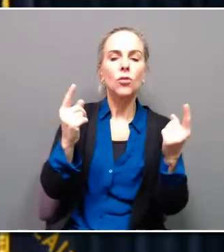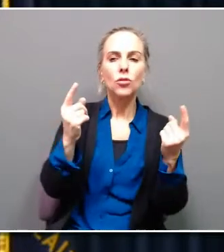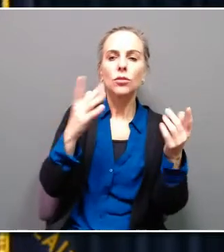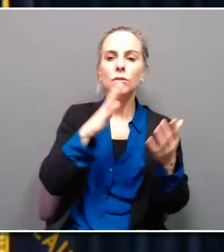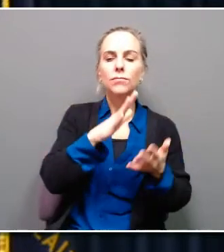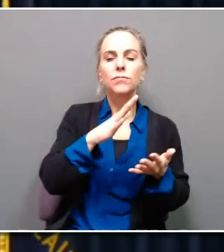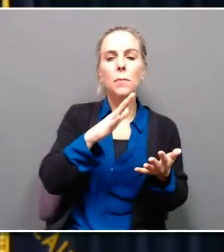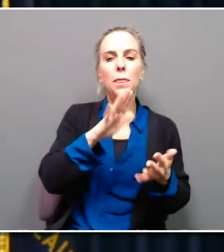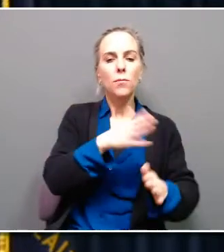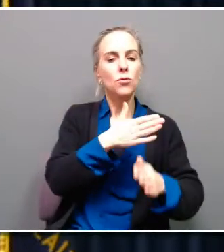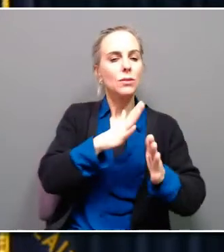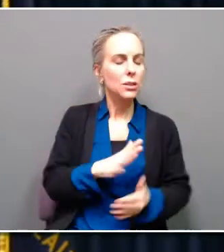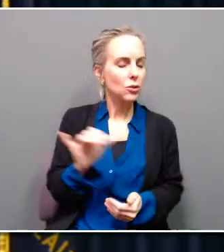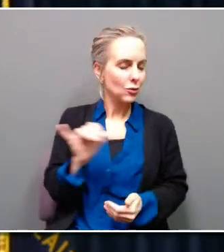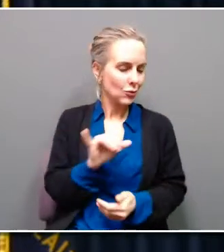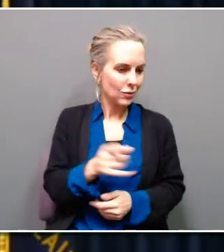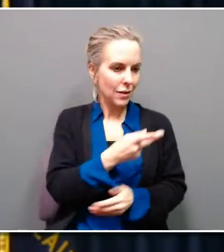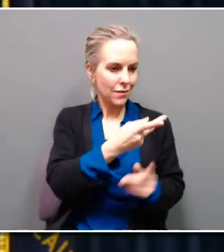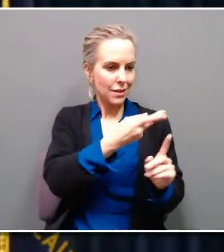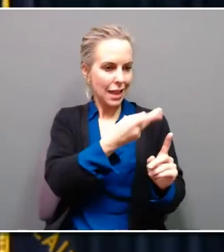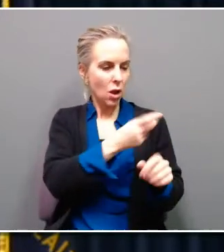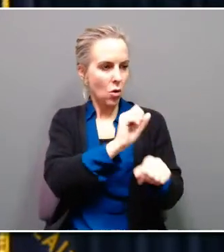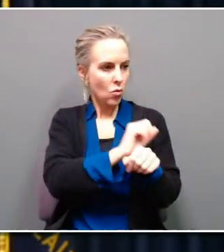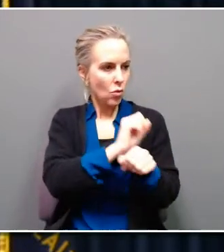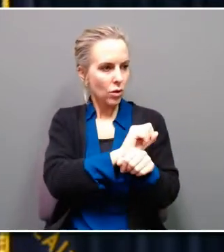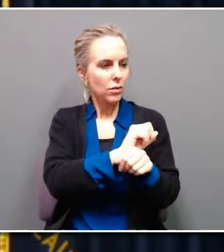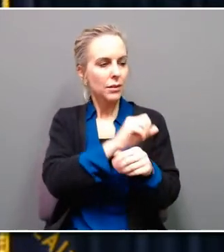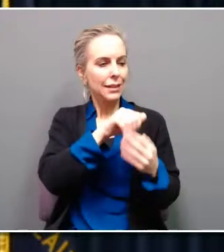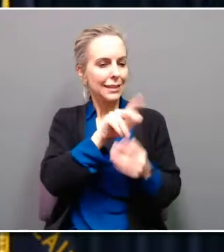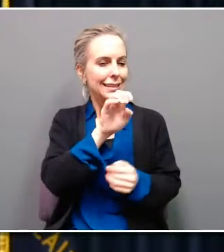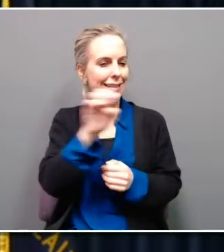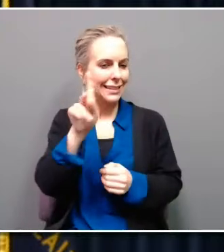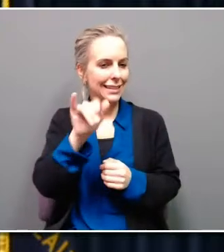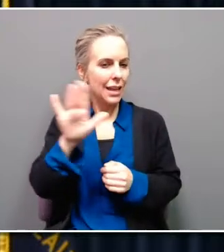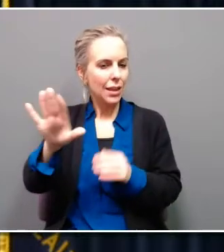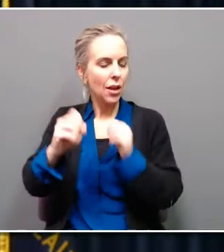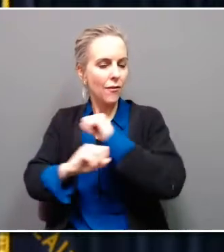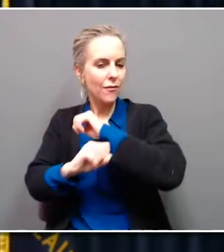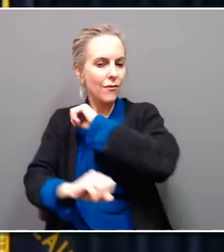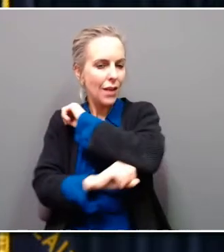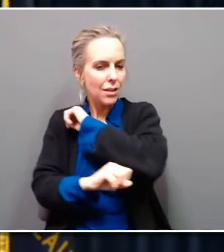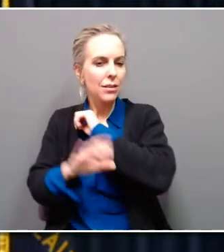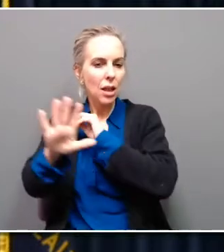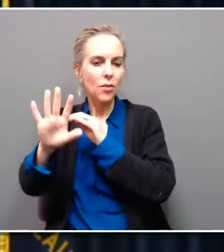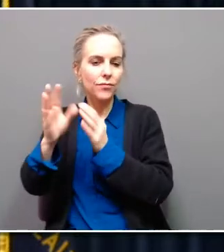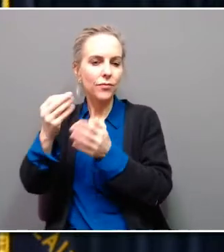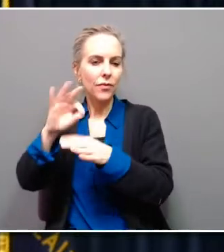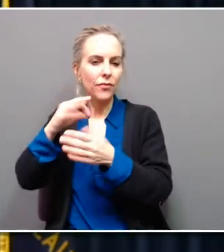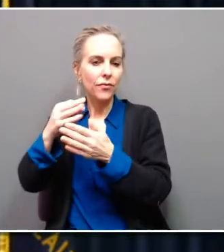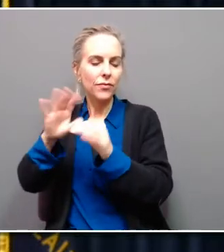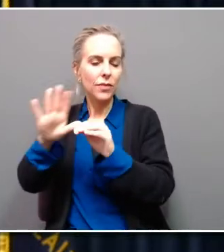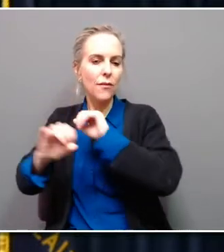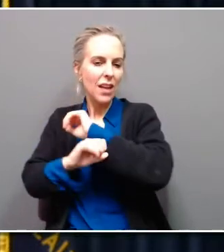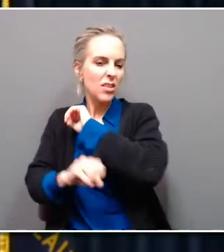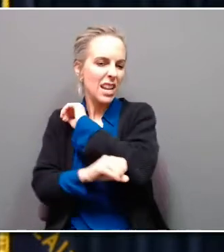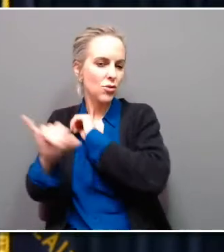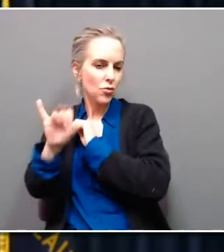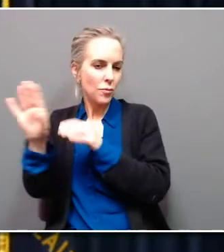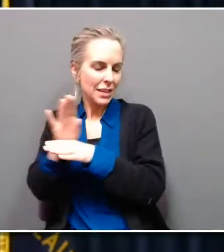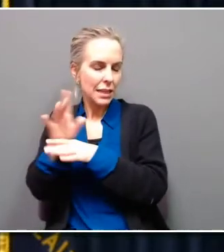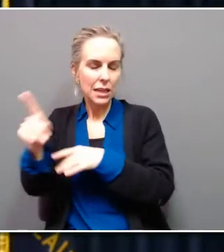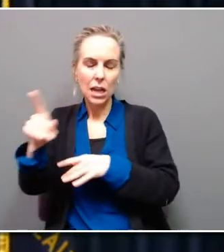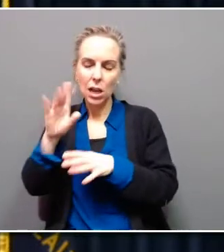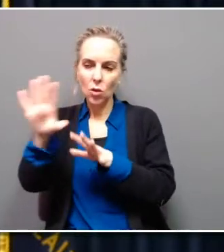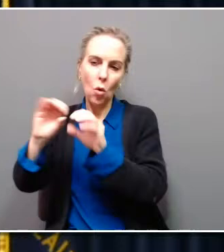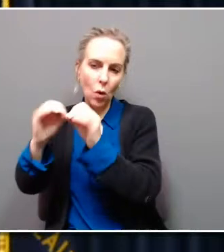work that they do in Eastern Kentucky, and their foundation is pretty special. Got a chance to meet and know her and